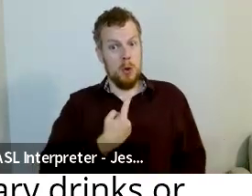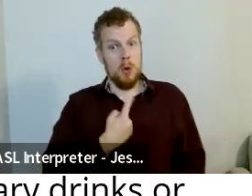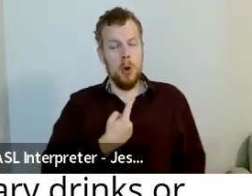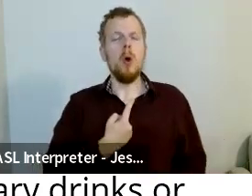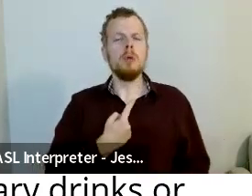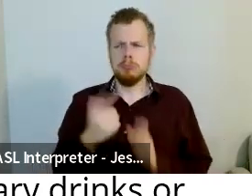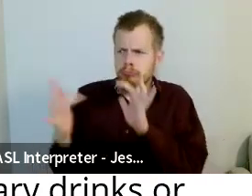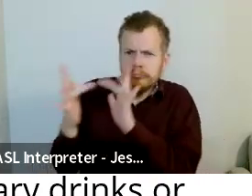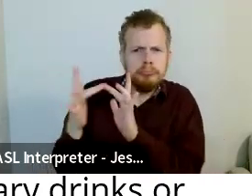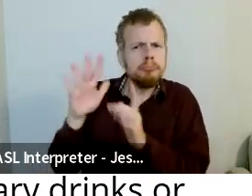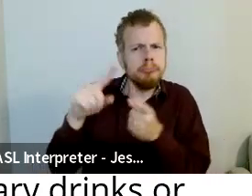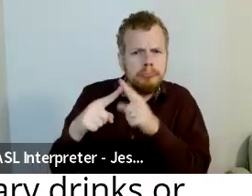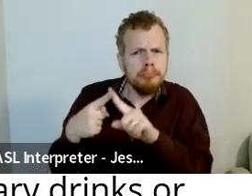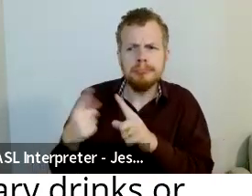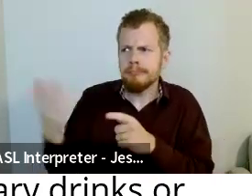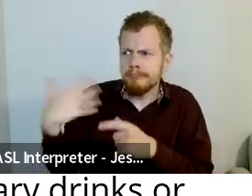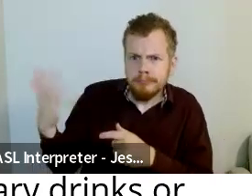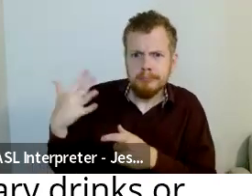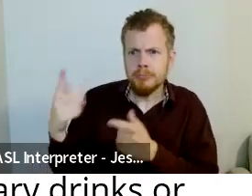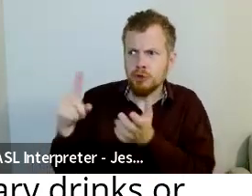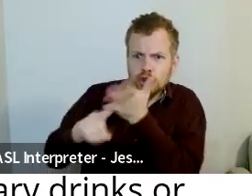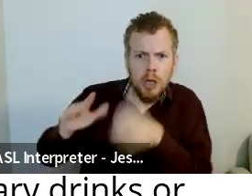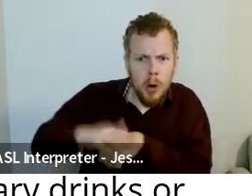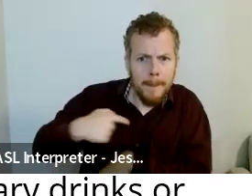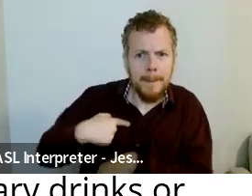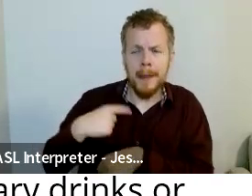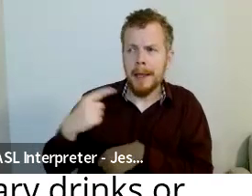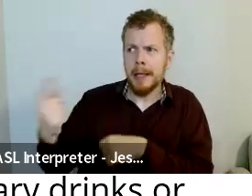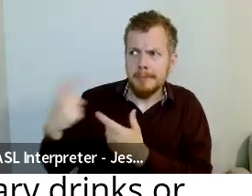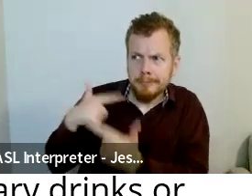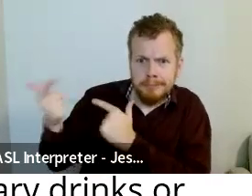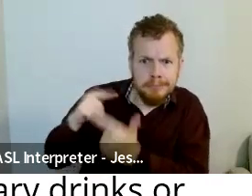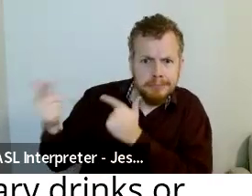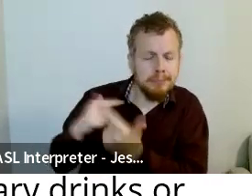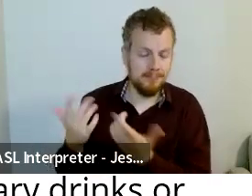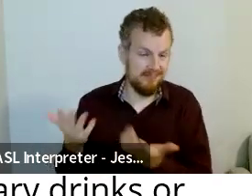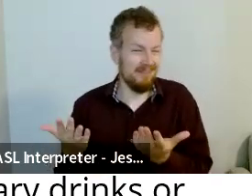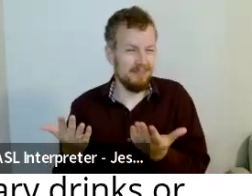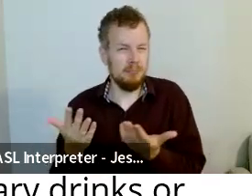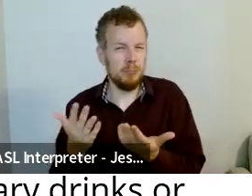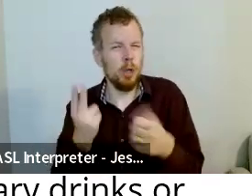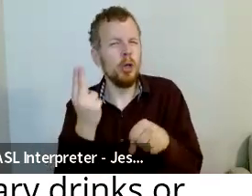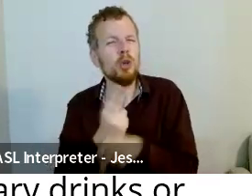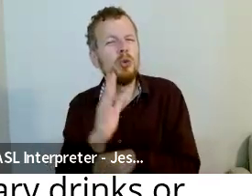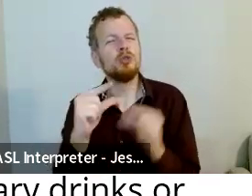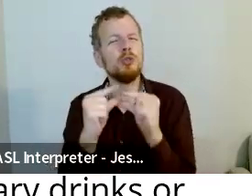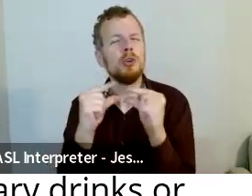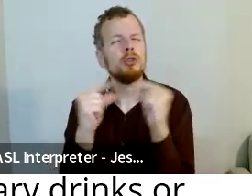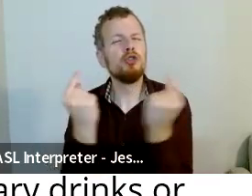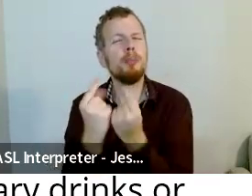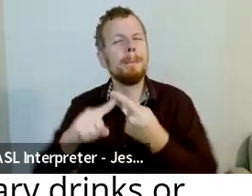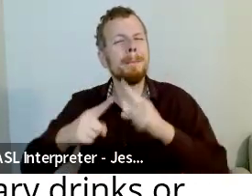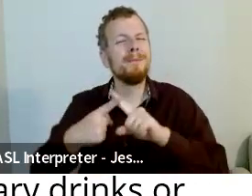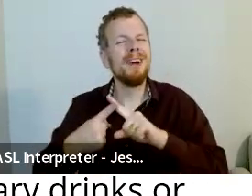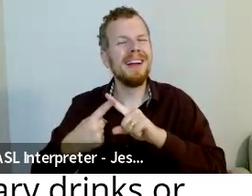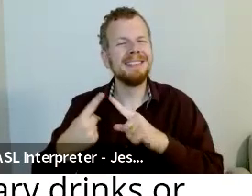checks in on you. So it will be nice that if you have a little group of friends and you all rely on each